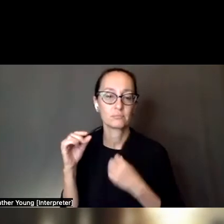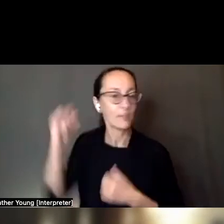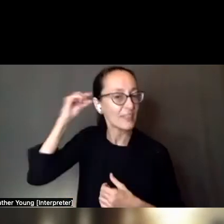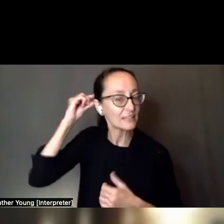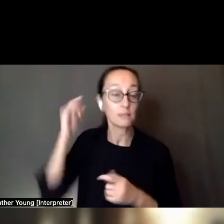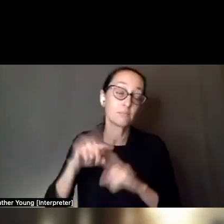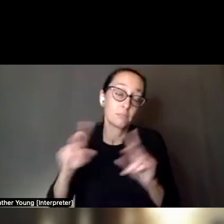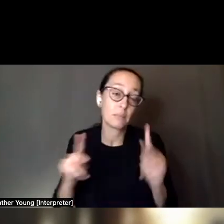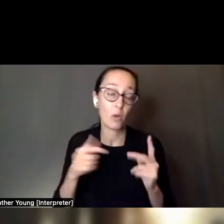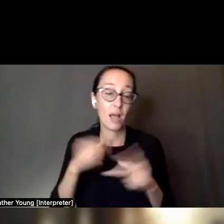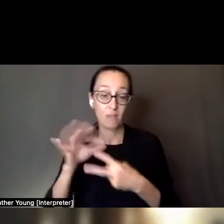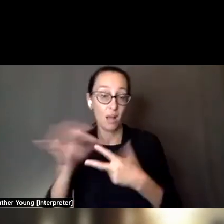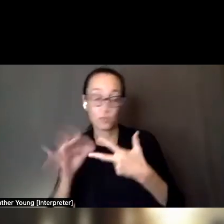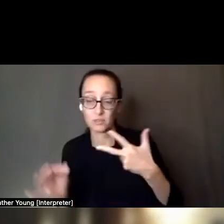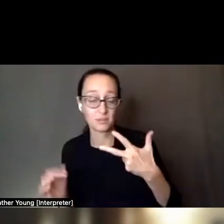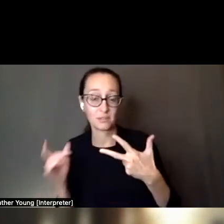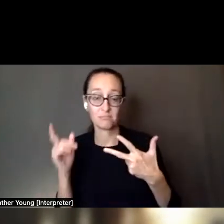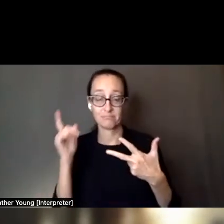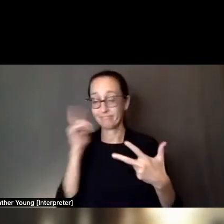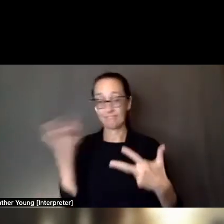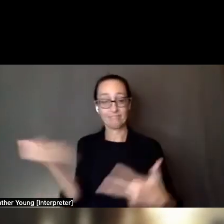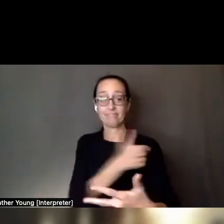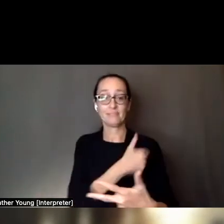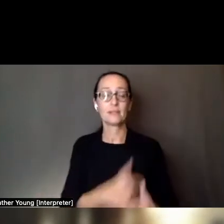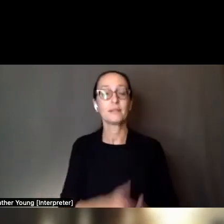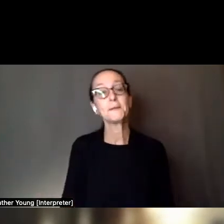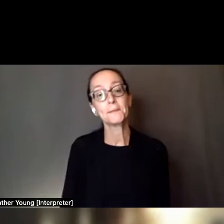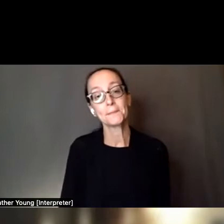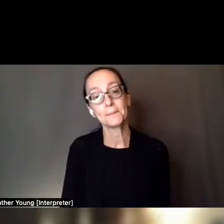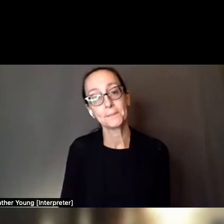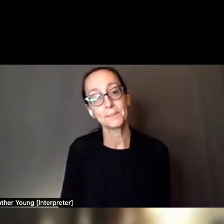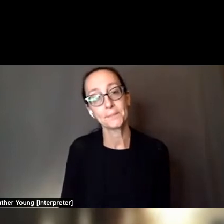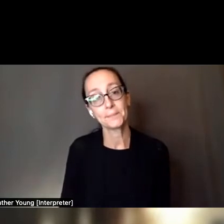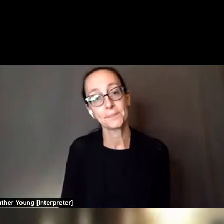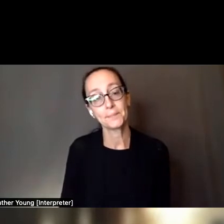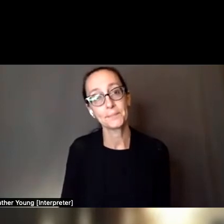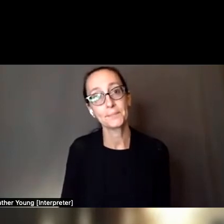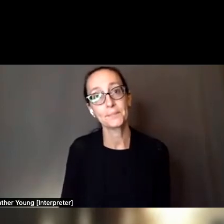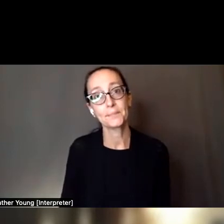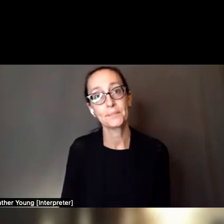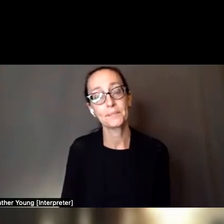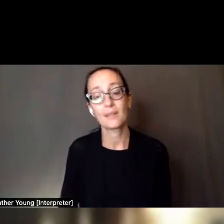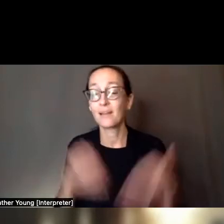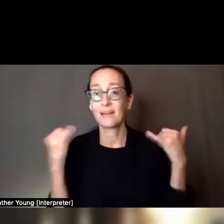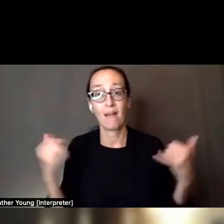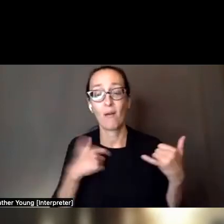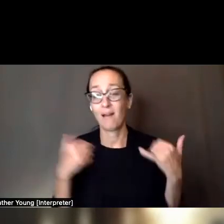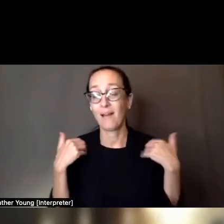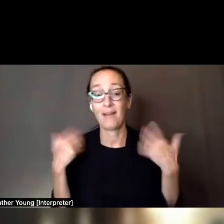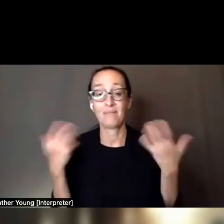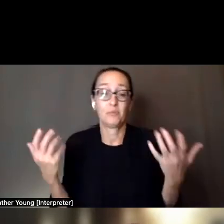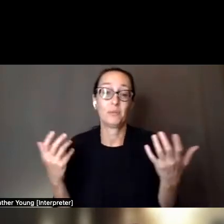choice and they can do what they want. And it has provided me really with unlimited opportunity